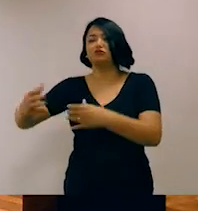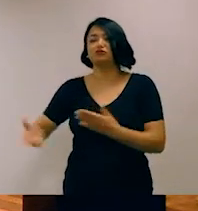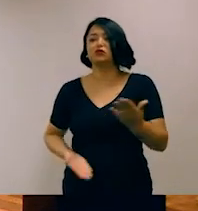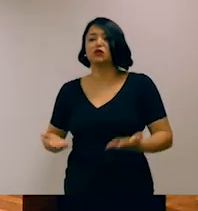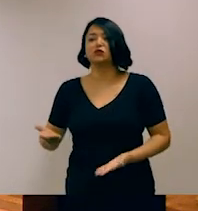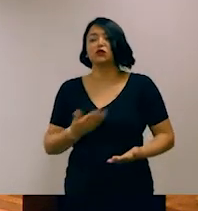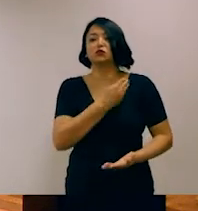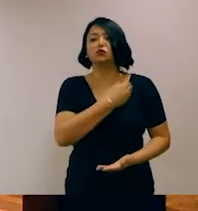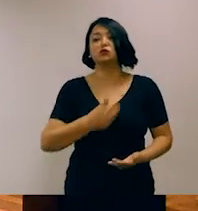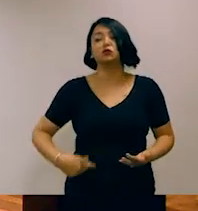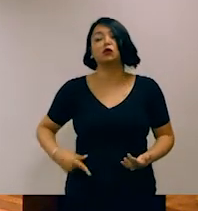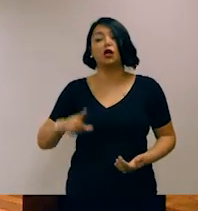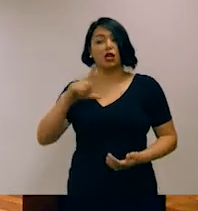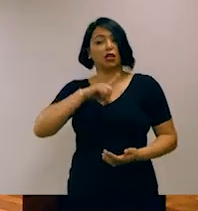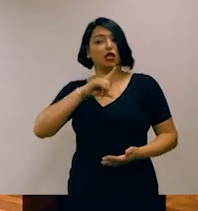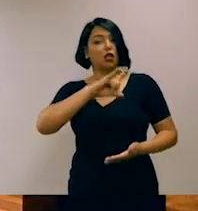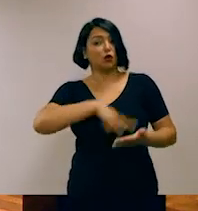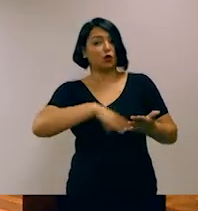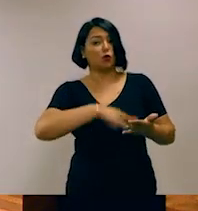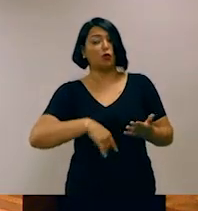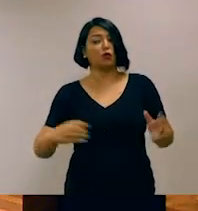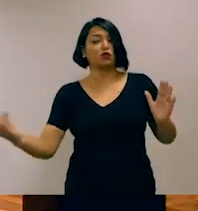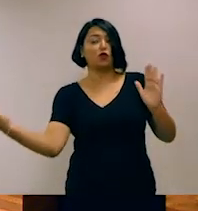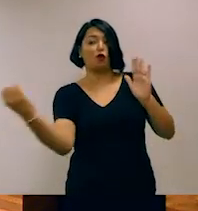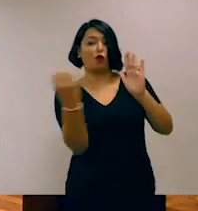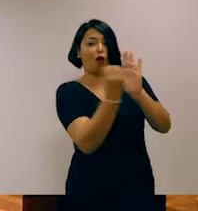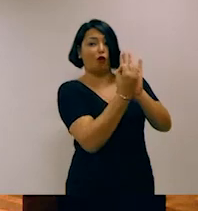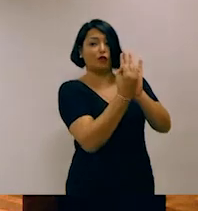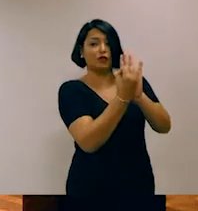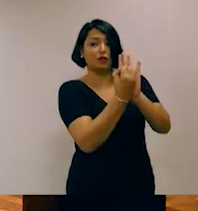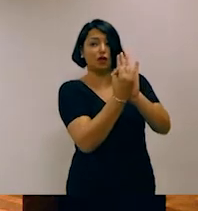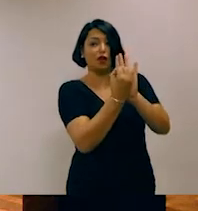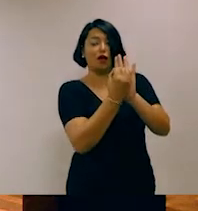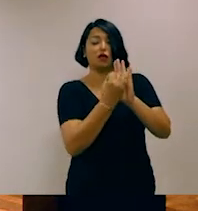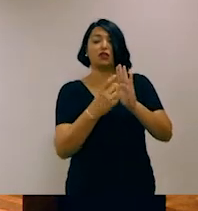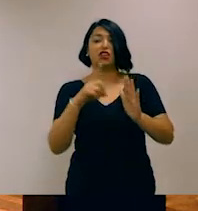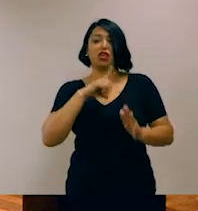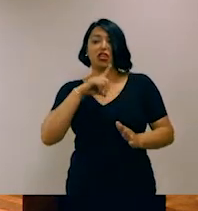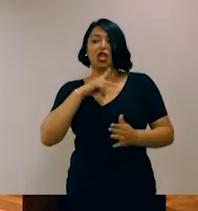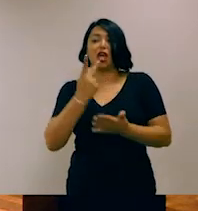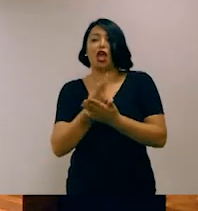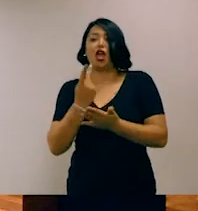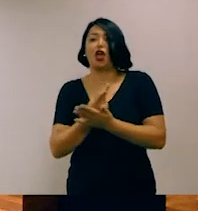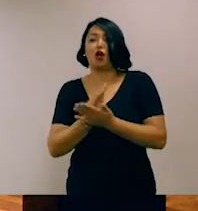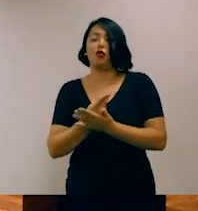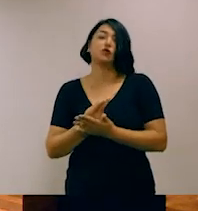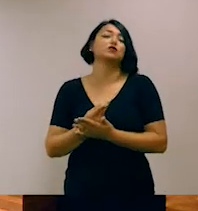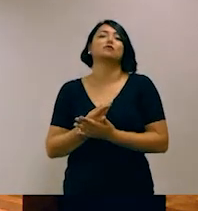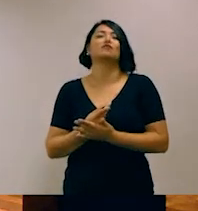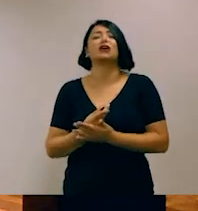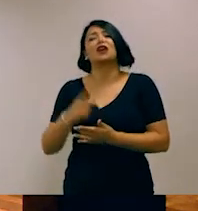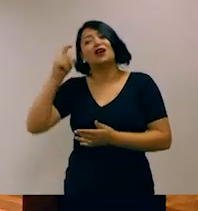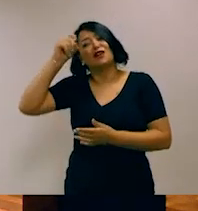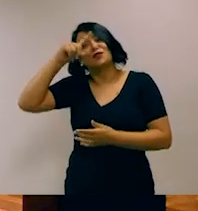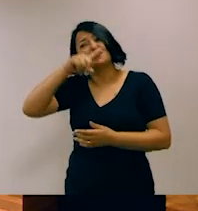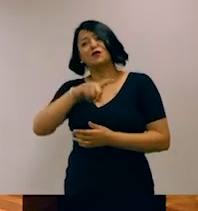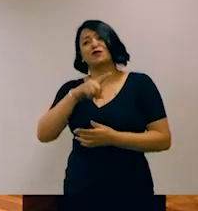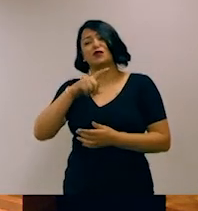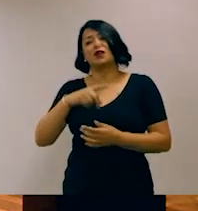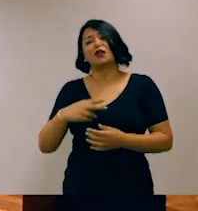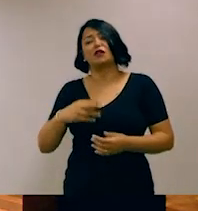agency, they have official documents in which the presence of